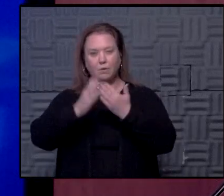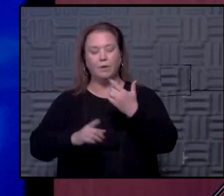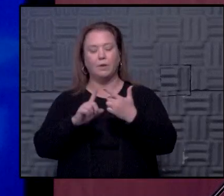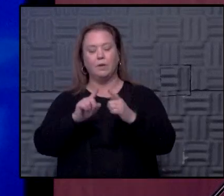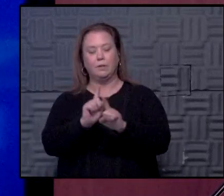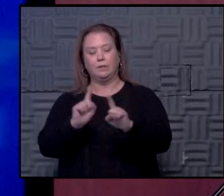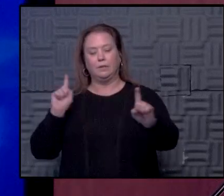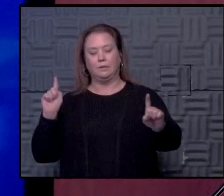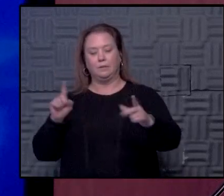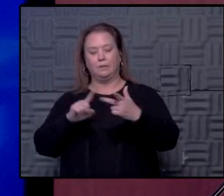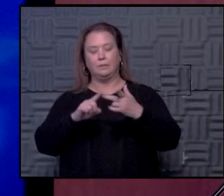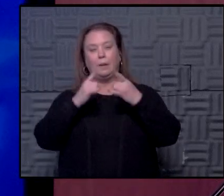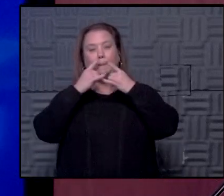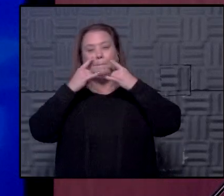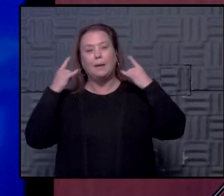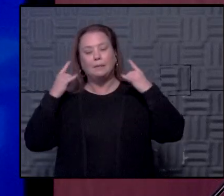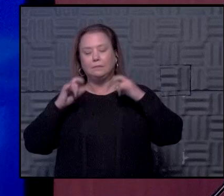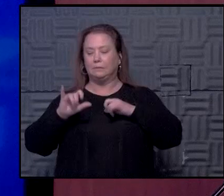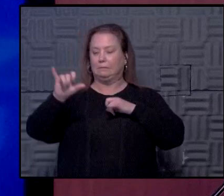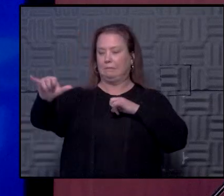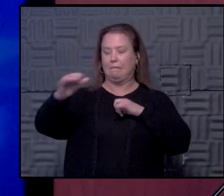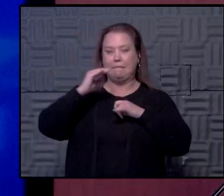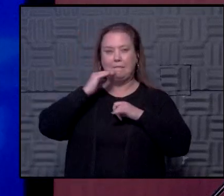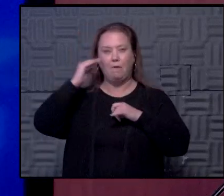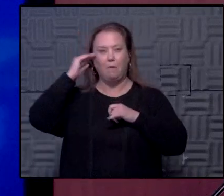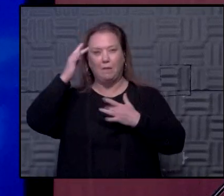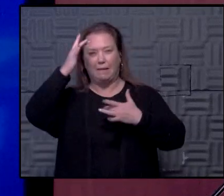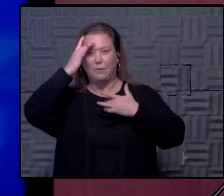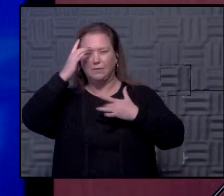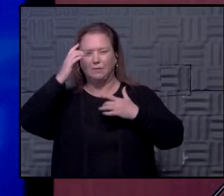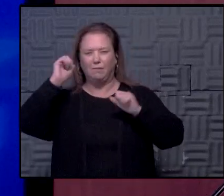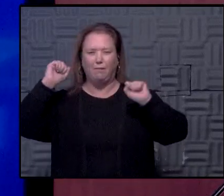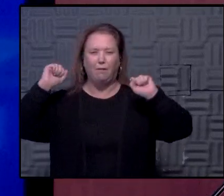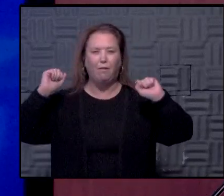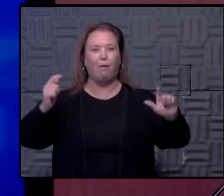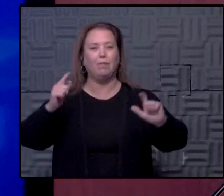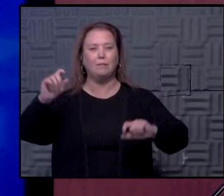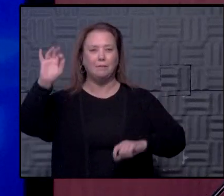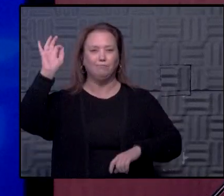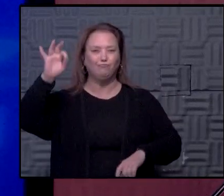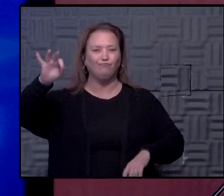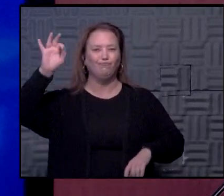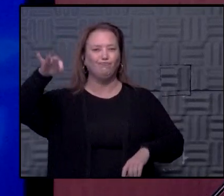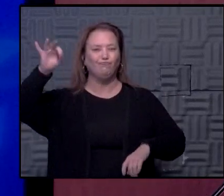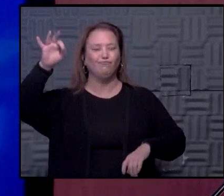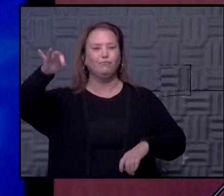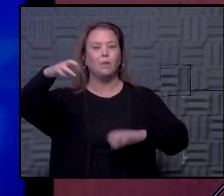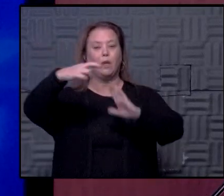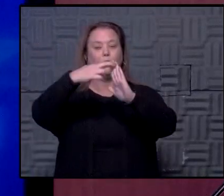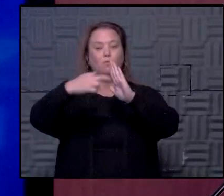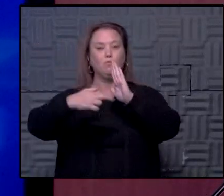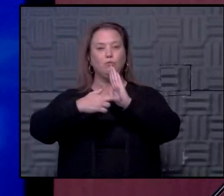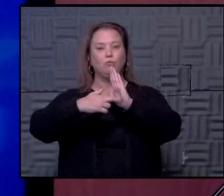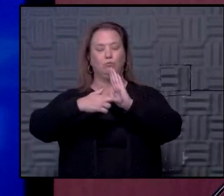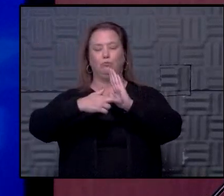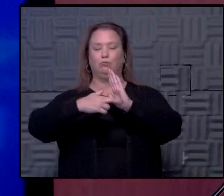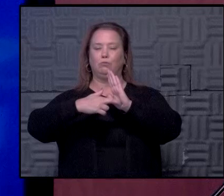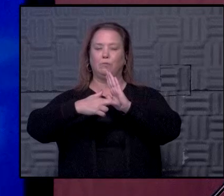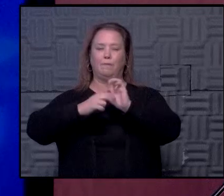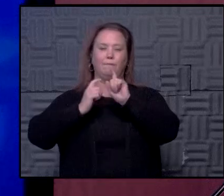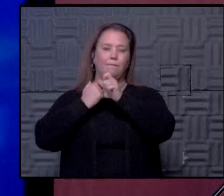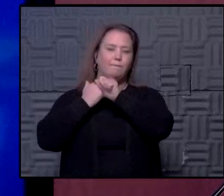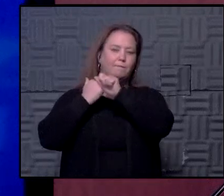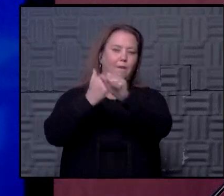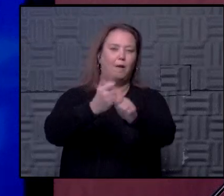your distance, wearing your mask, staying home if you're sick, all the things we talk about all the time. And remember those rules, travel with you wherever